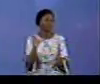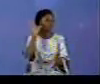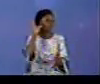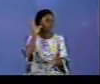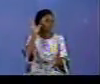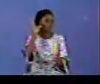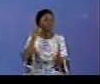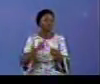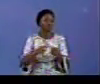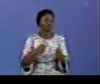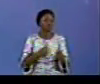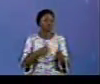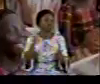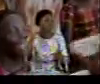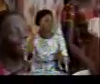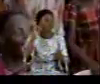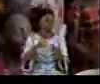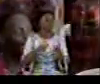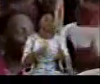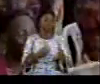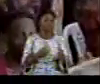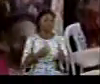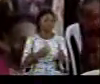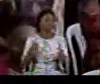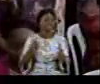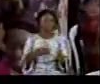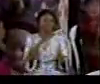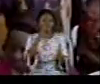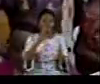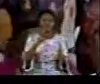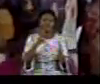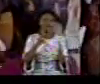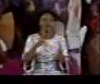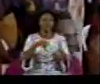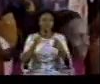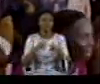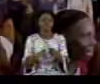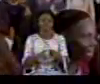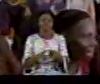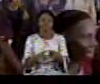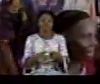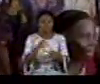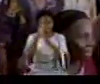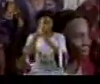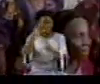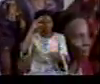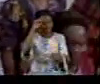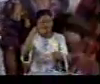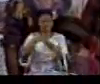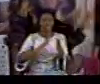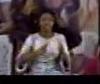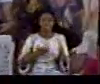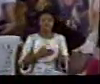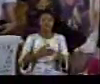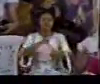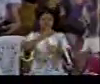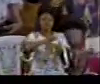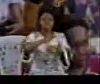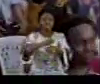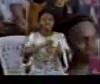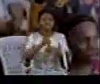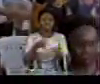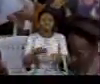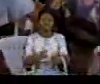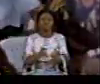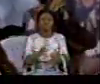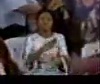said to me we are going to greet him in a traditional way and we are going to bring out our handkerchiefs